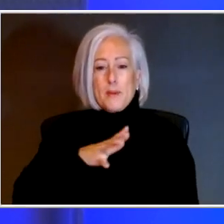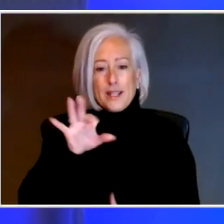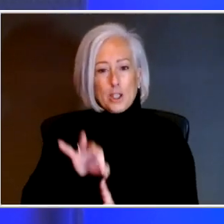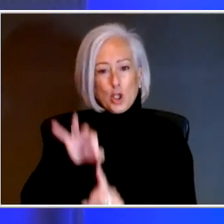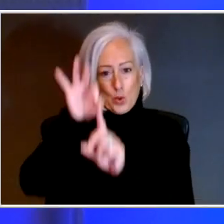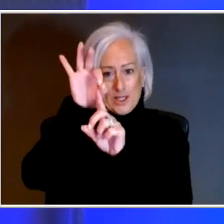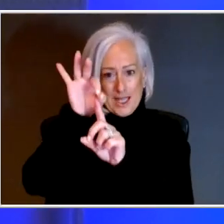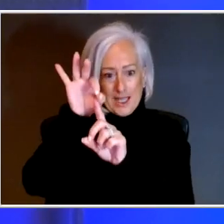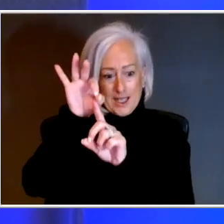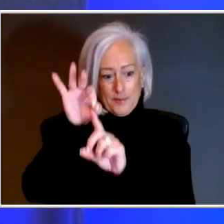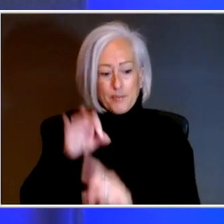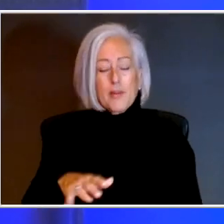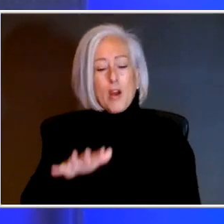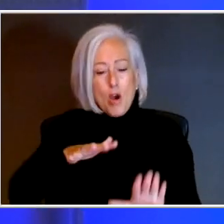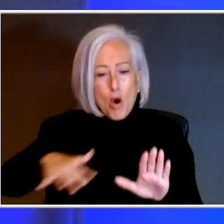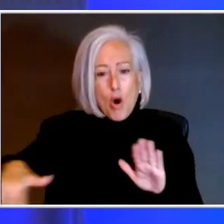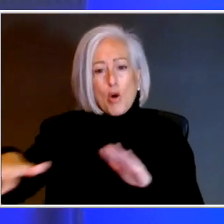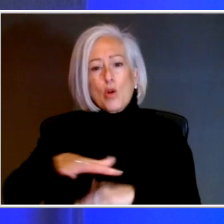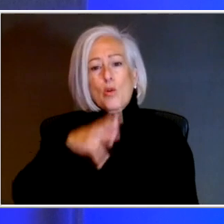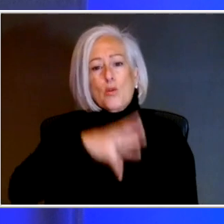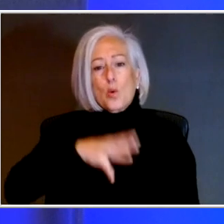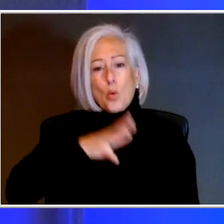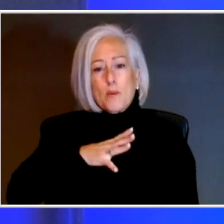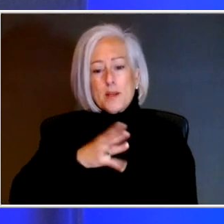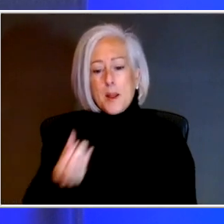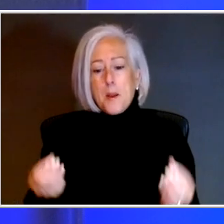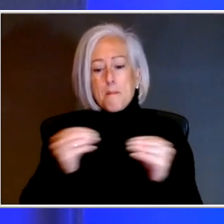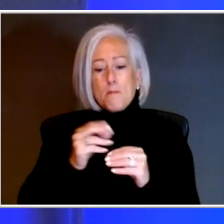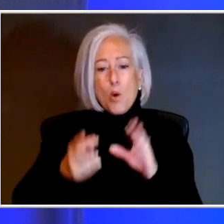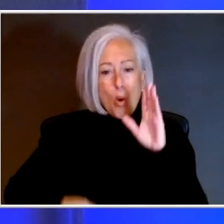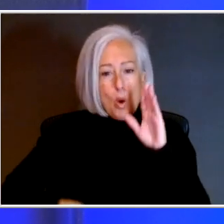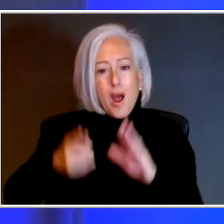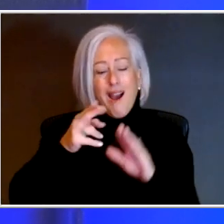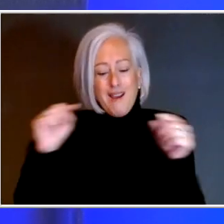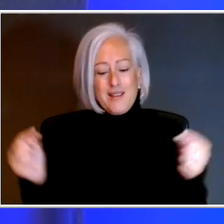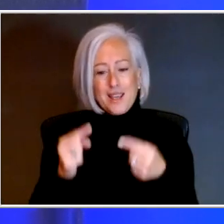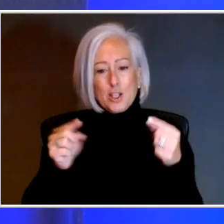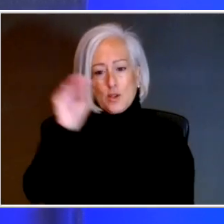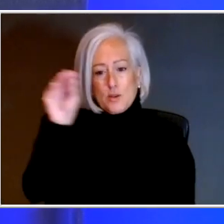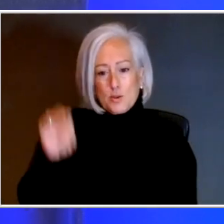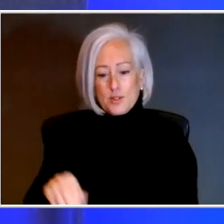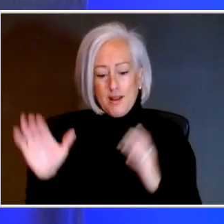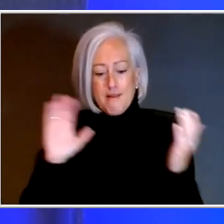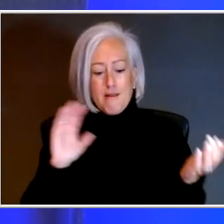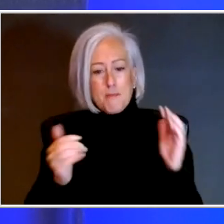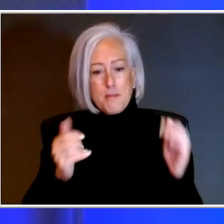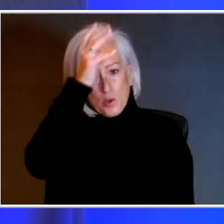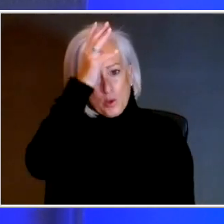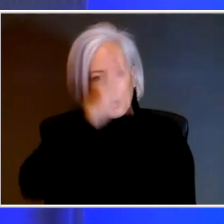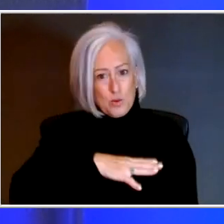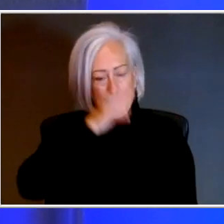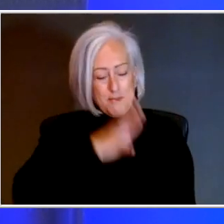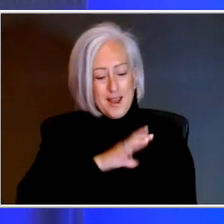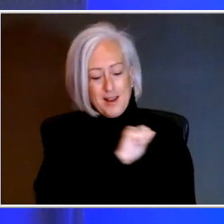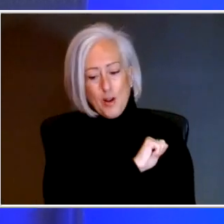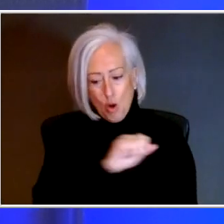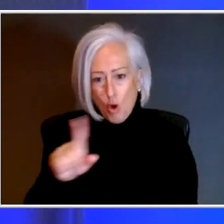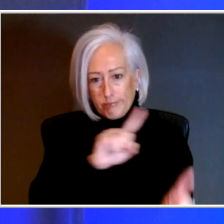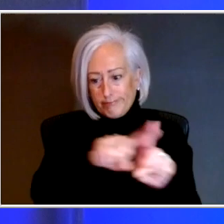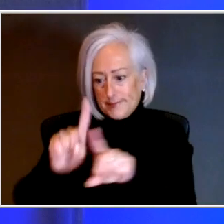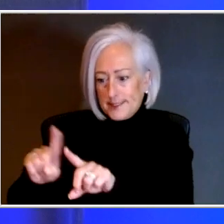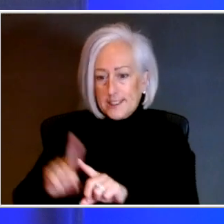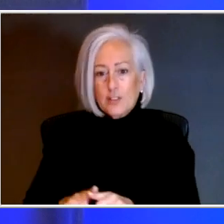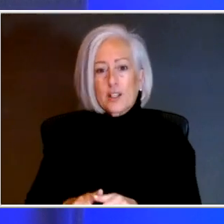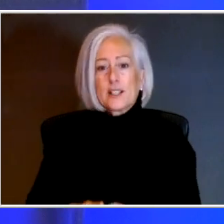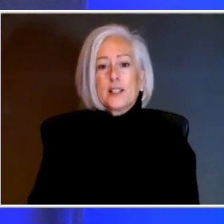are having higher injury rates compared to males in all types of injury. In gender comparable sports,